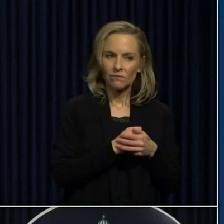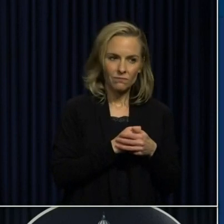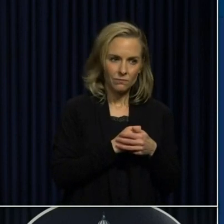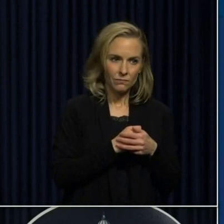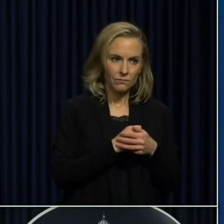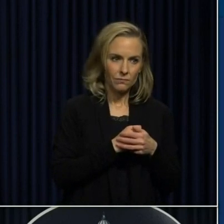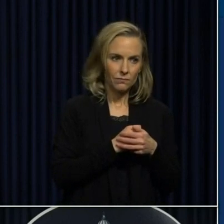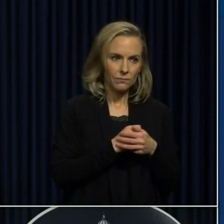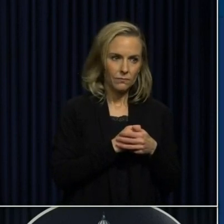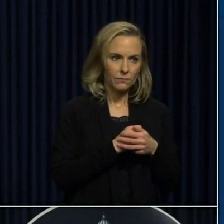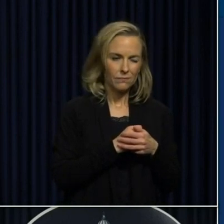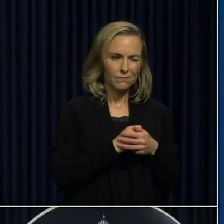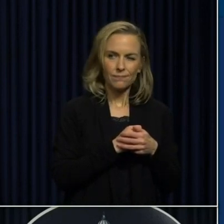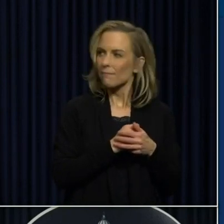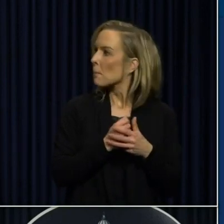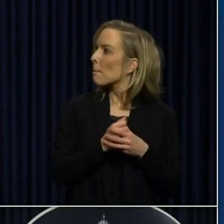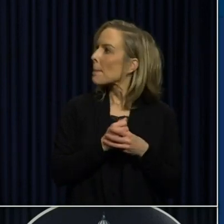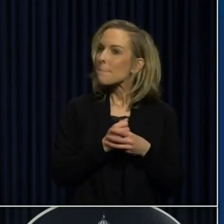We'll see if we have that video.